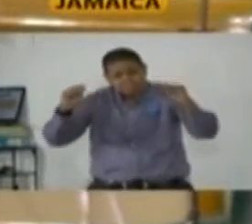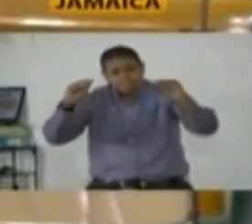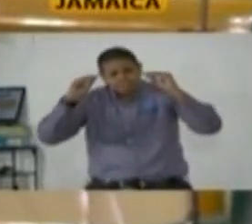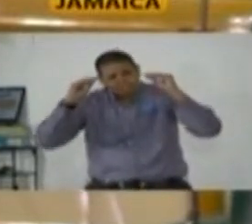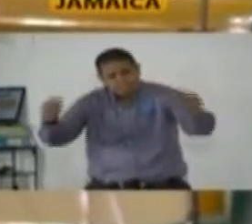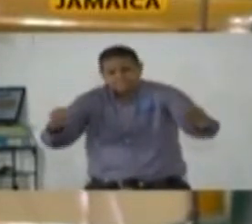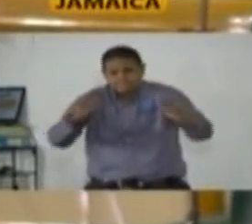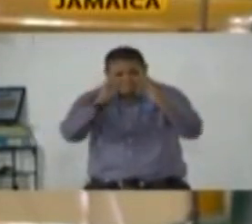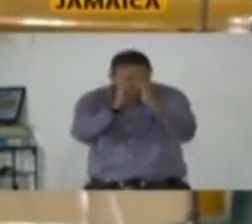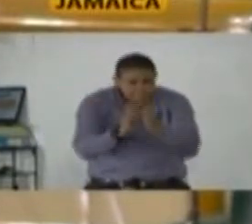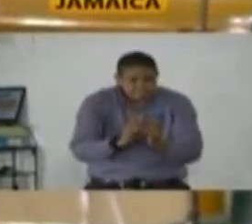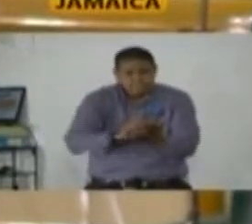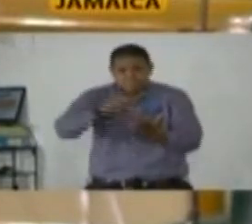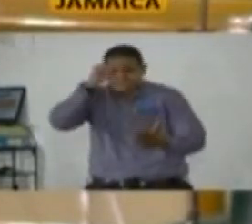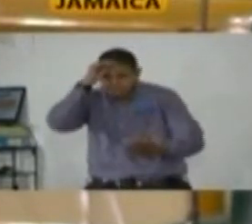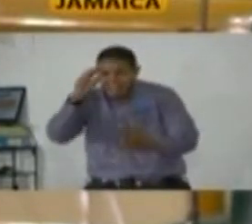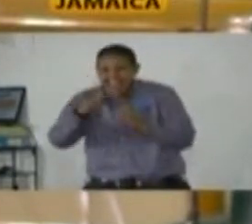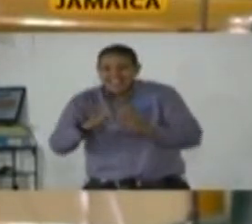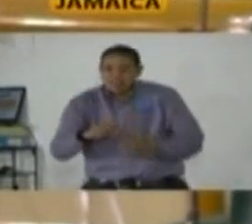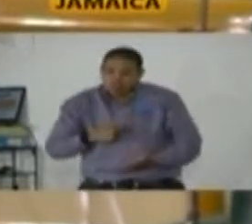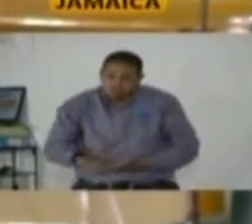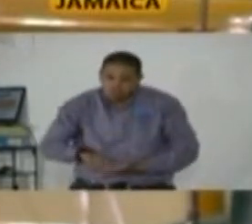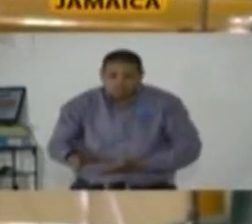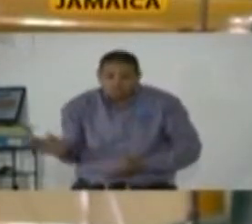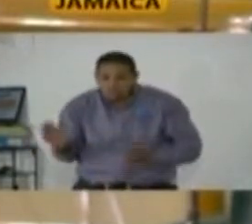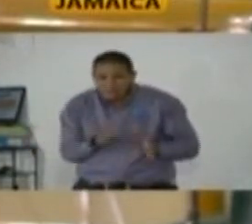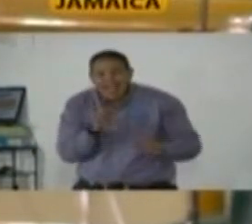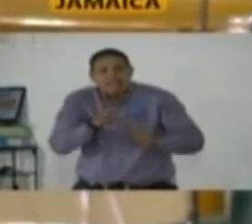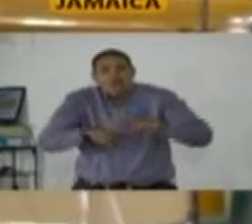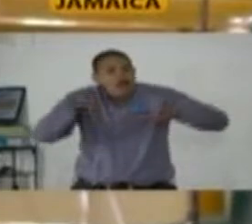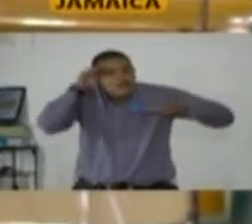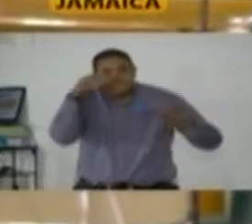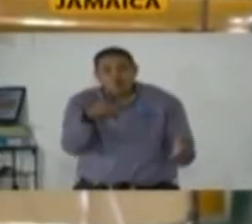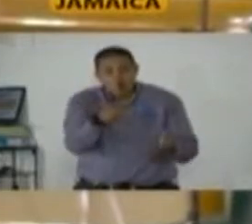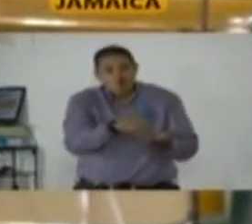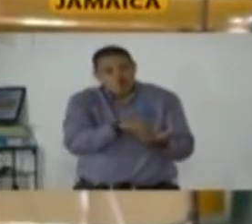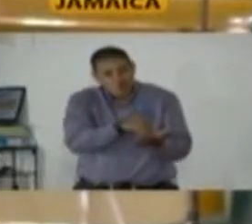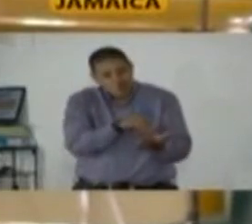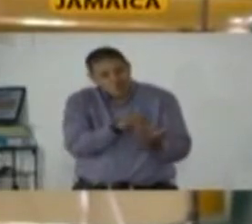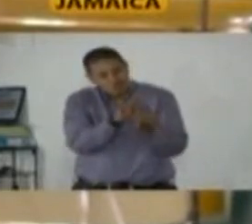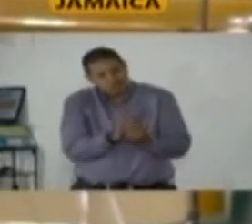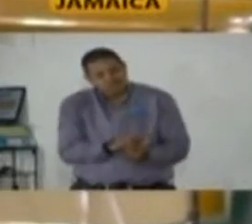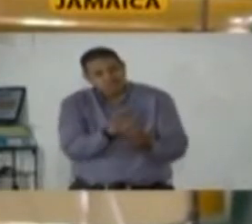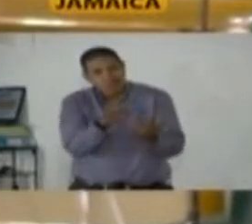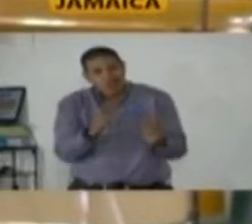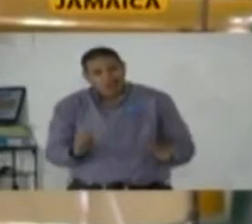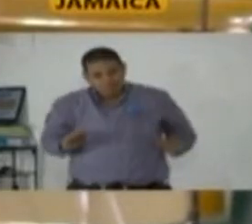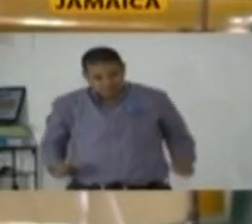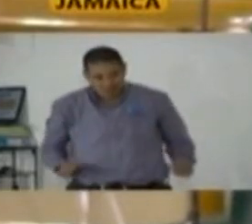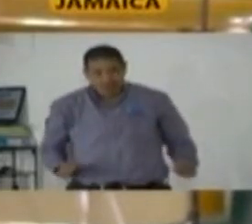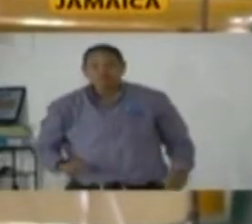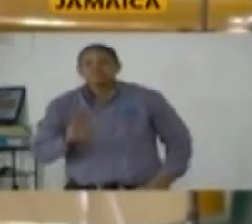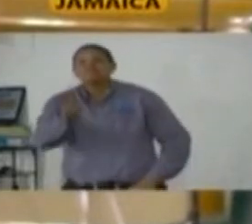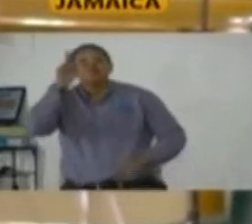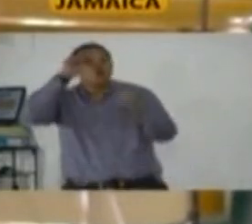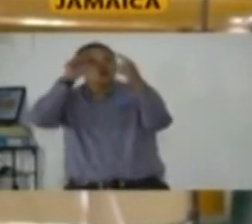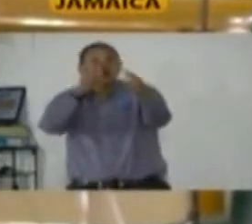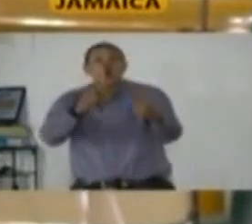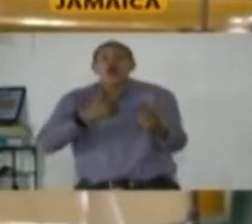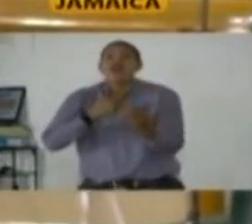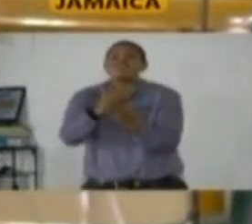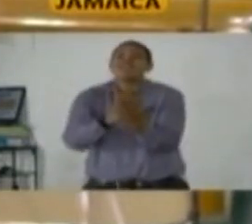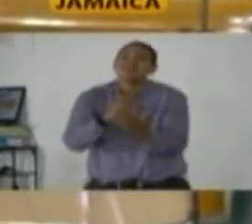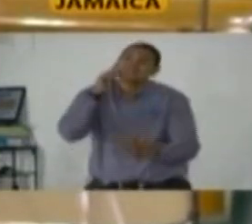and assessments. We have over 500 lesson plans in our lesson plan repository. The goal is to have lessons for